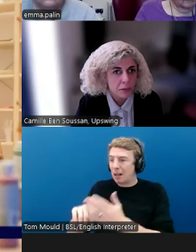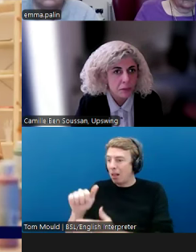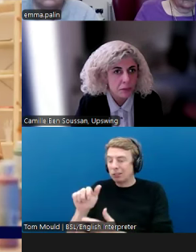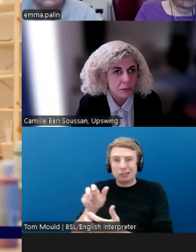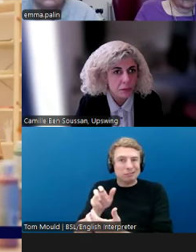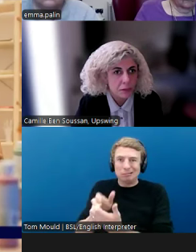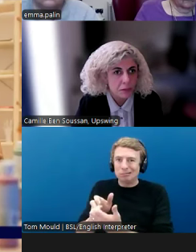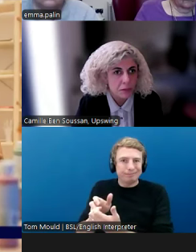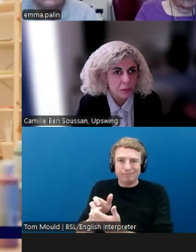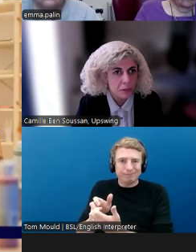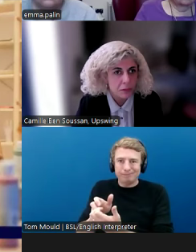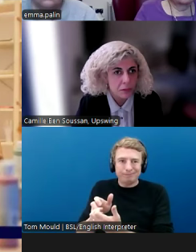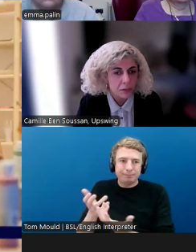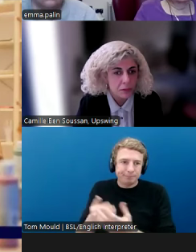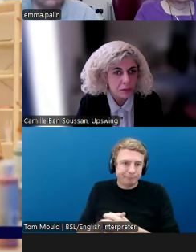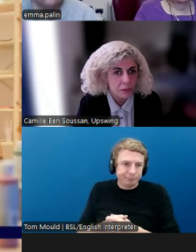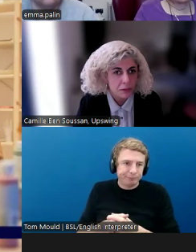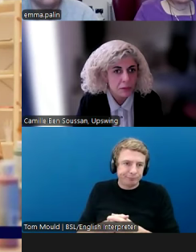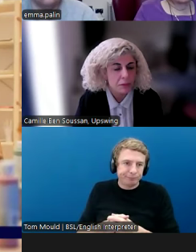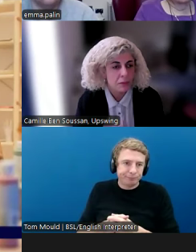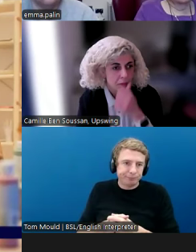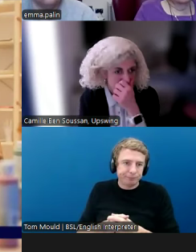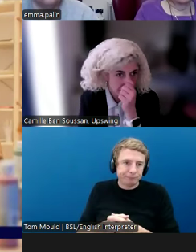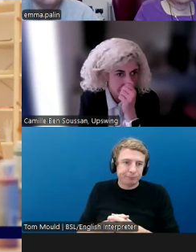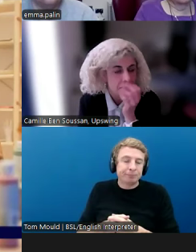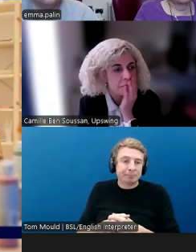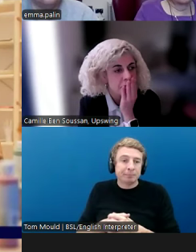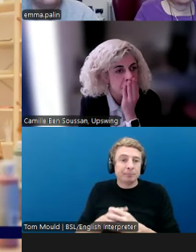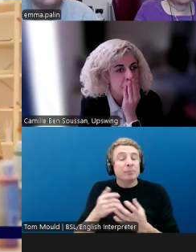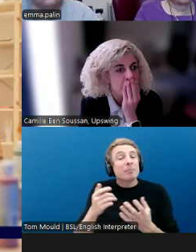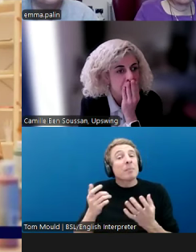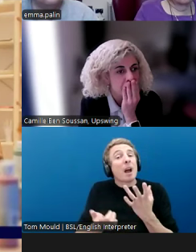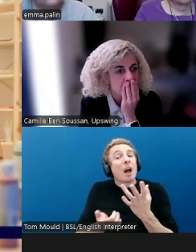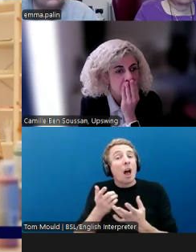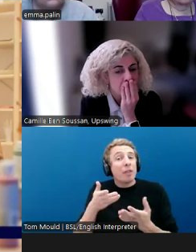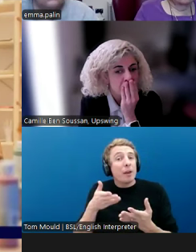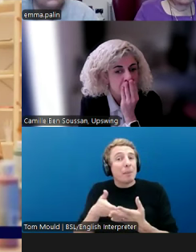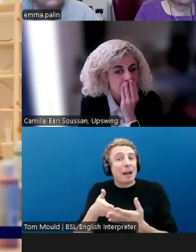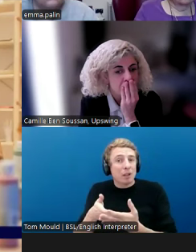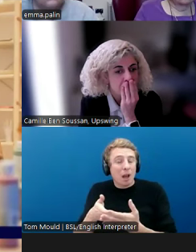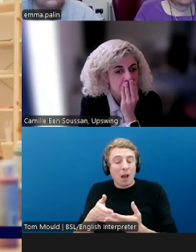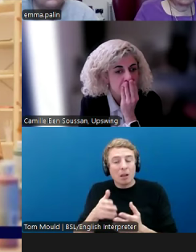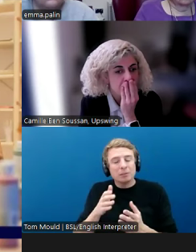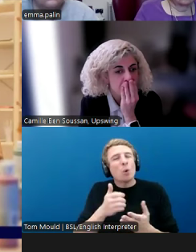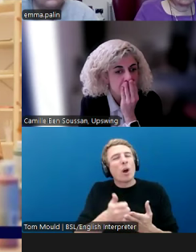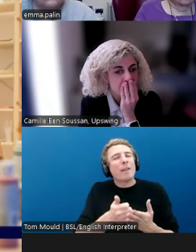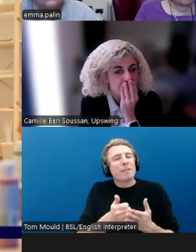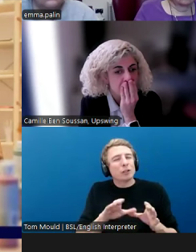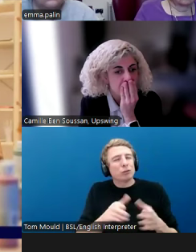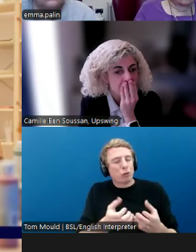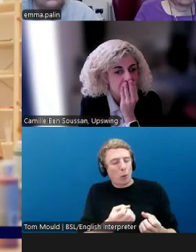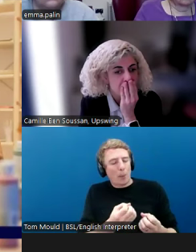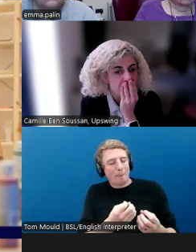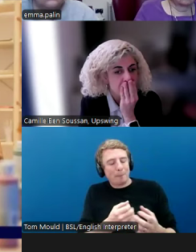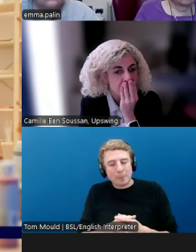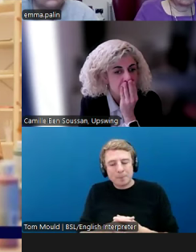And the other barrier that we do know of, especially with our Arts in Care Homes advisory group, is the artist's knowledge. There can